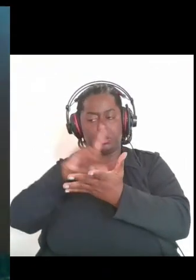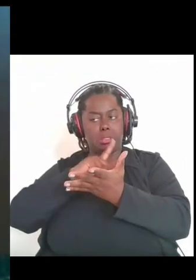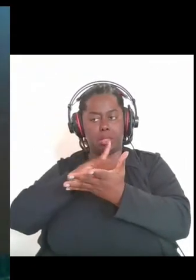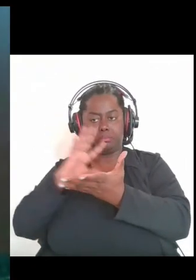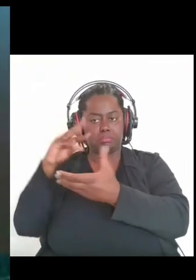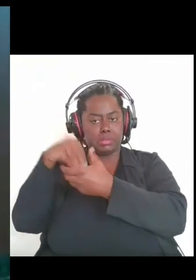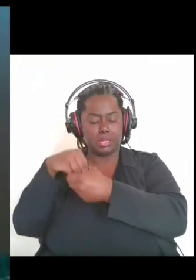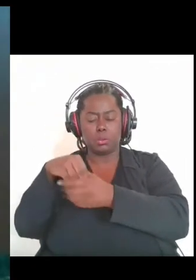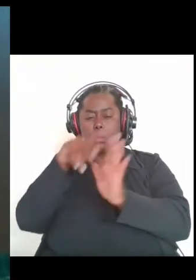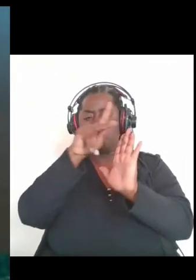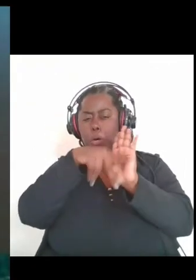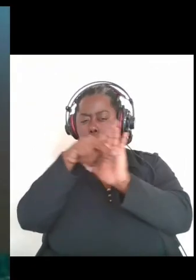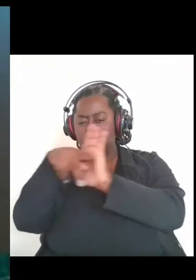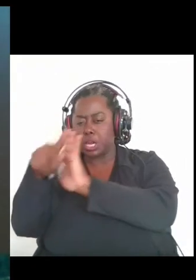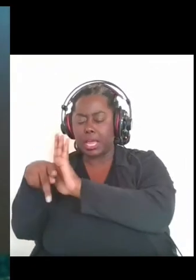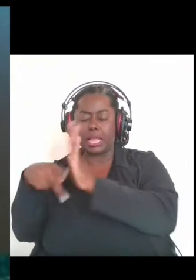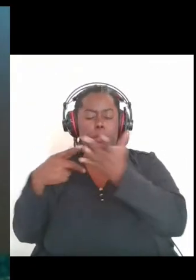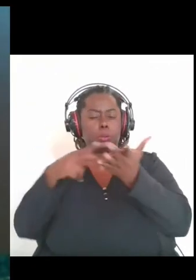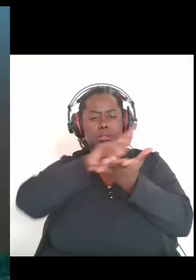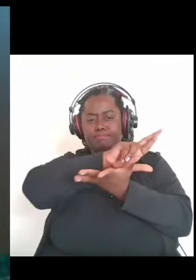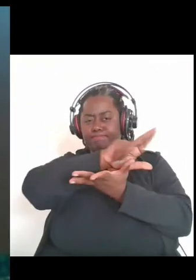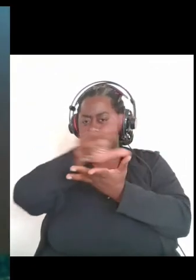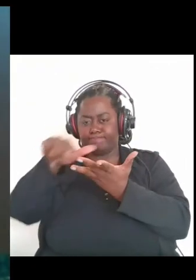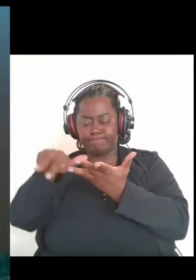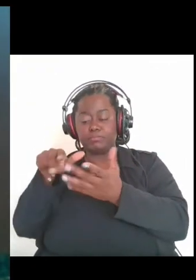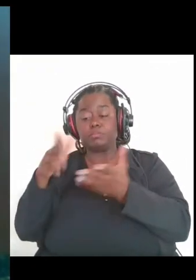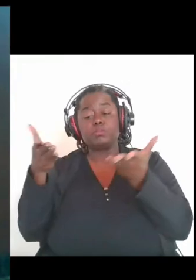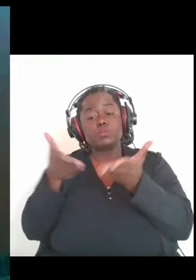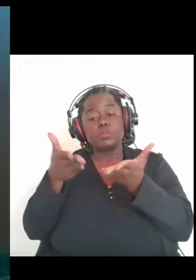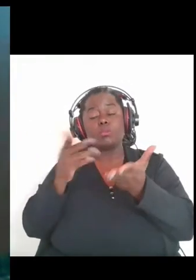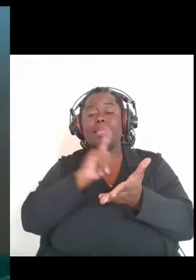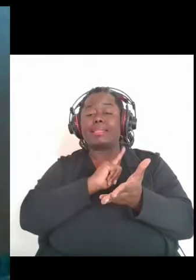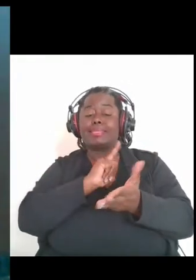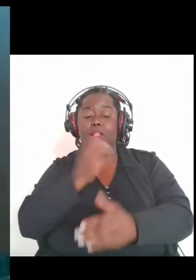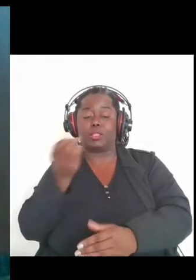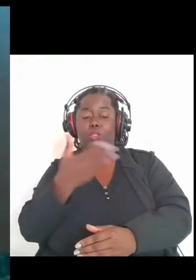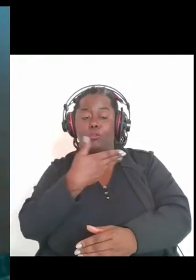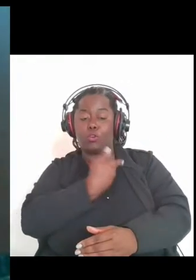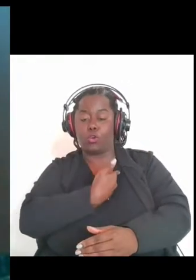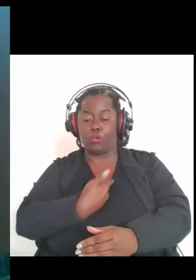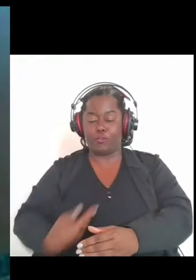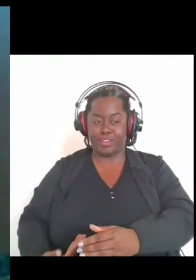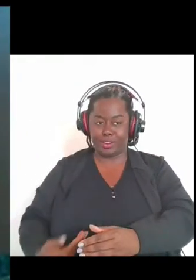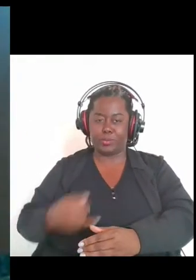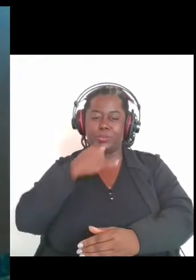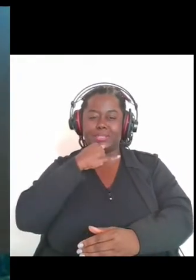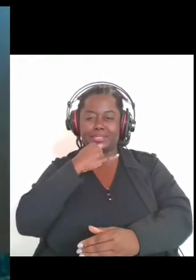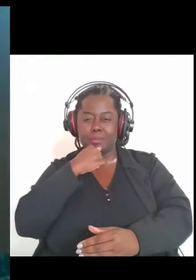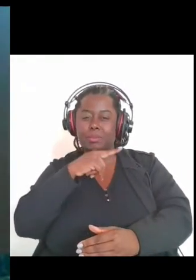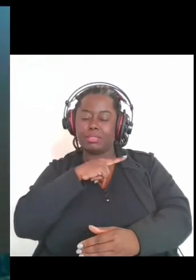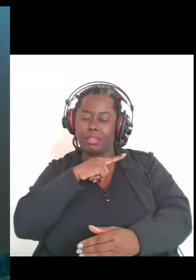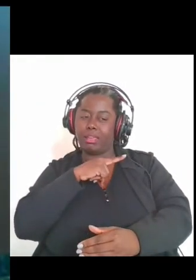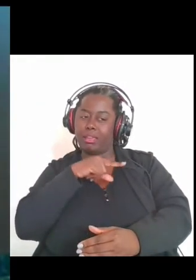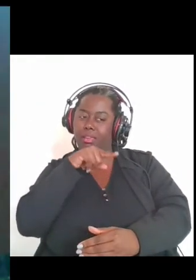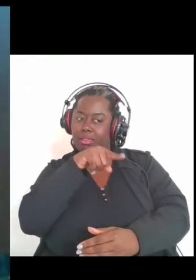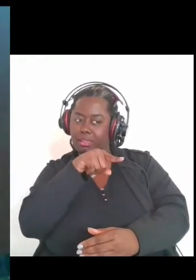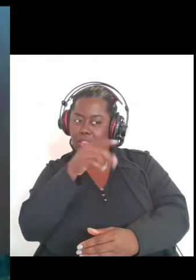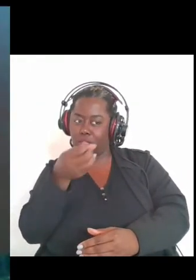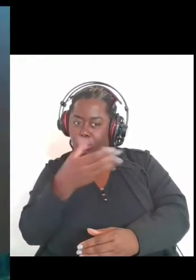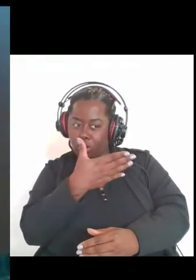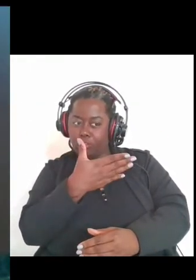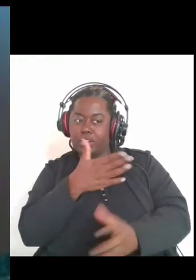so it works with several projects IT addresses several issues and now the new Administration has a different